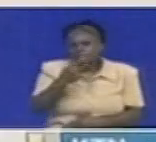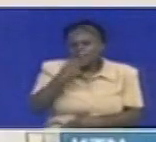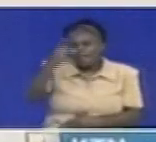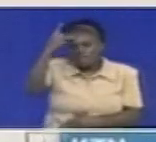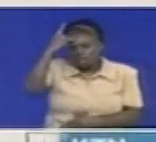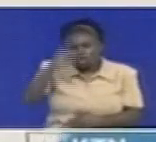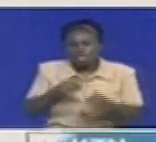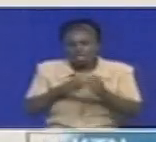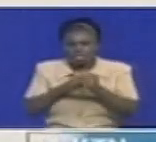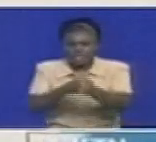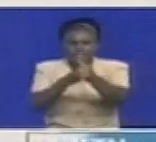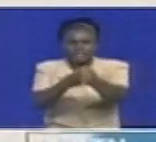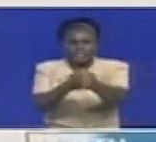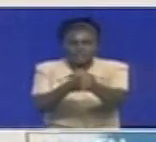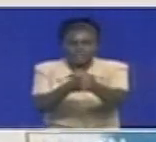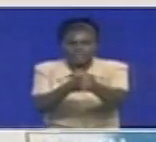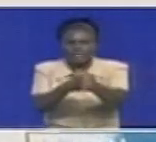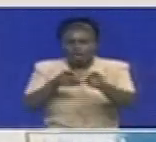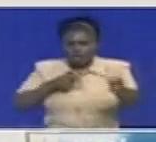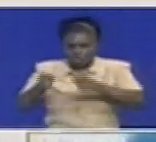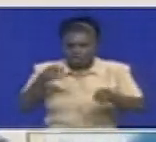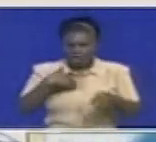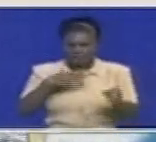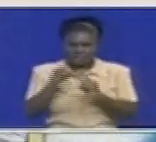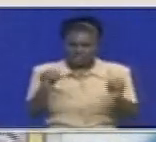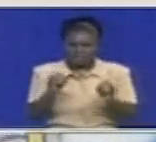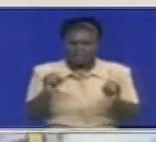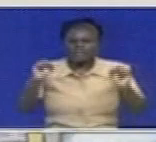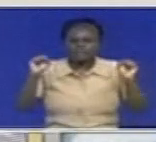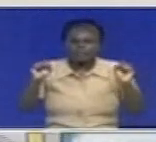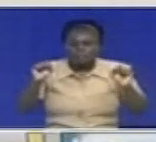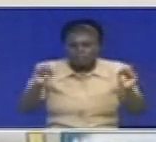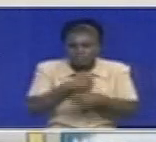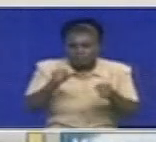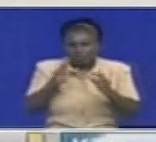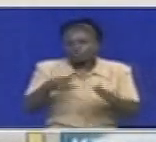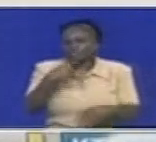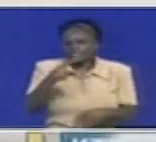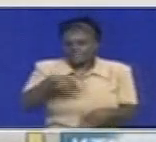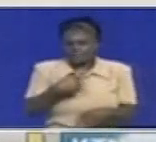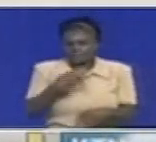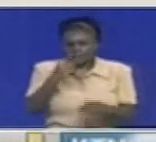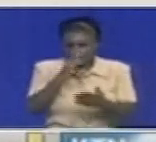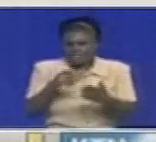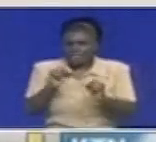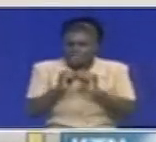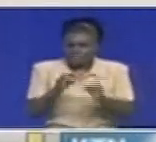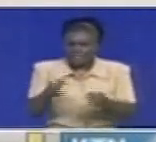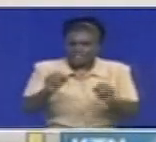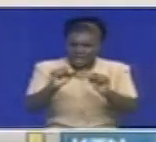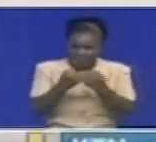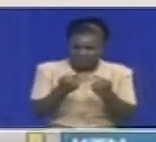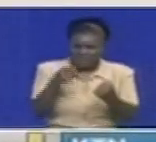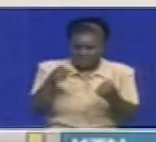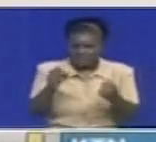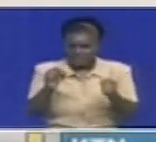guidance. Internal locus of control is where somebody is able to tell themselves something. Like, if this happens, this